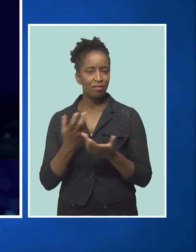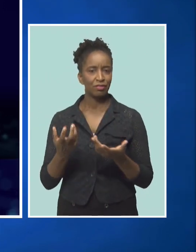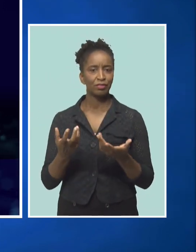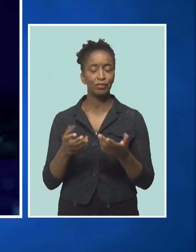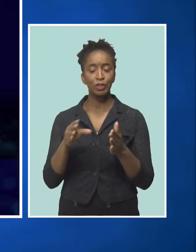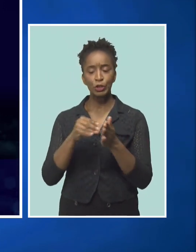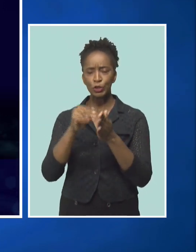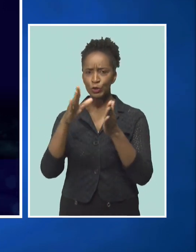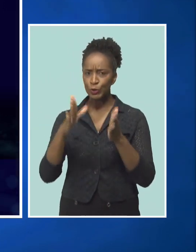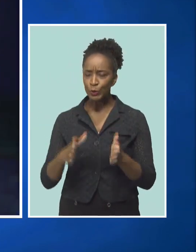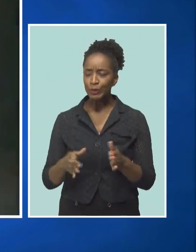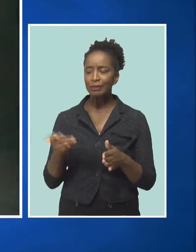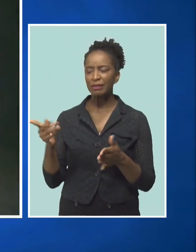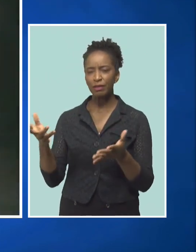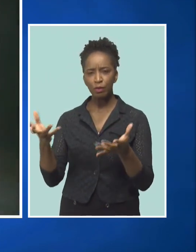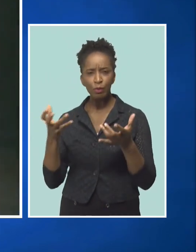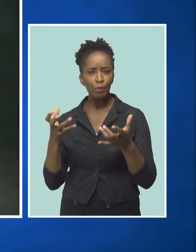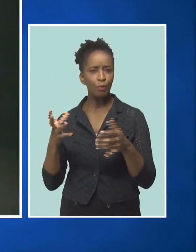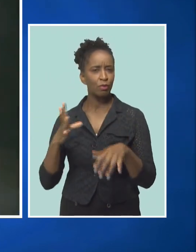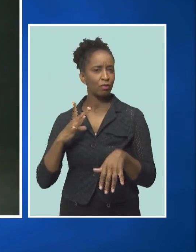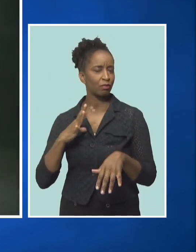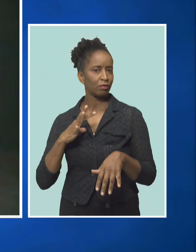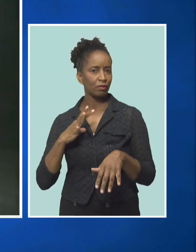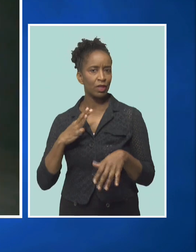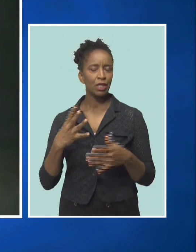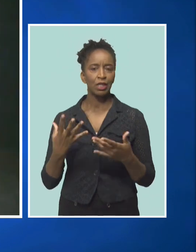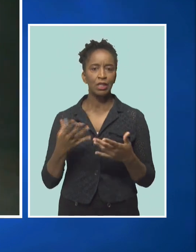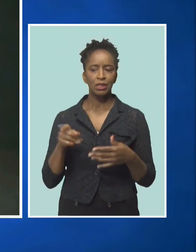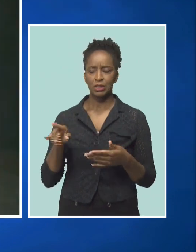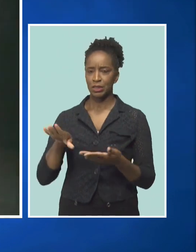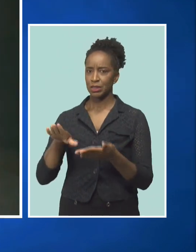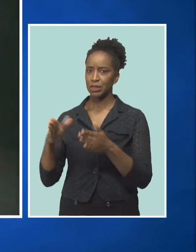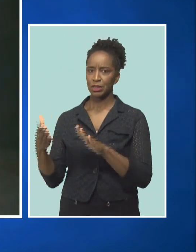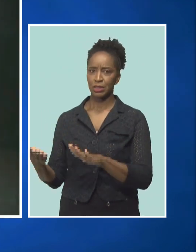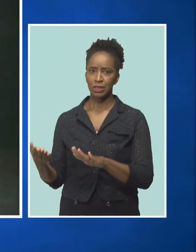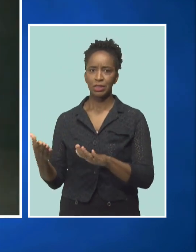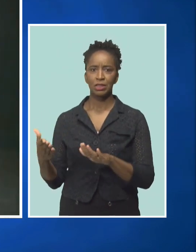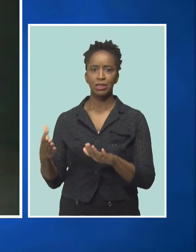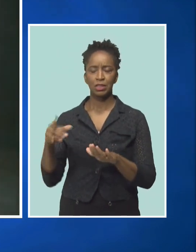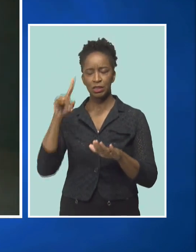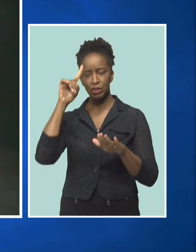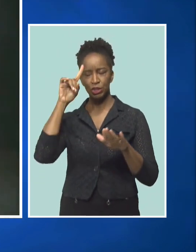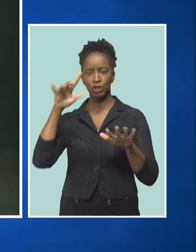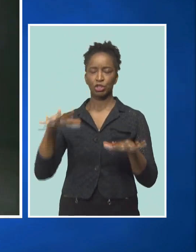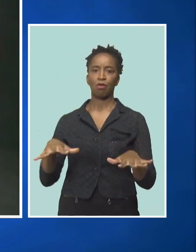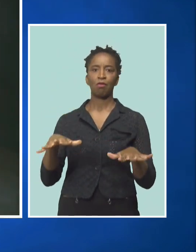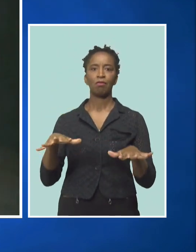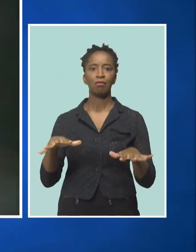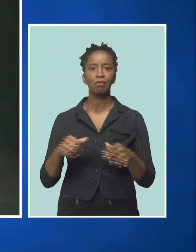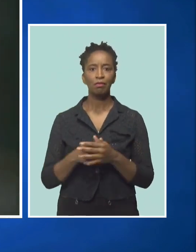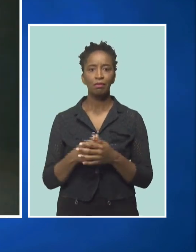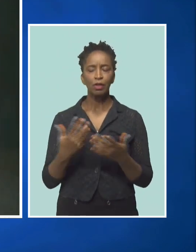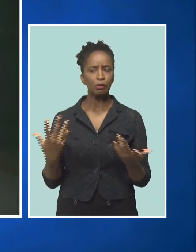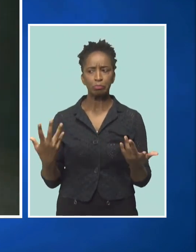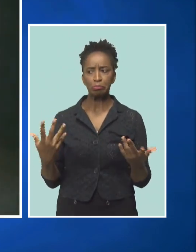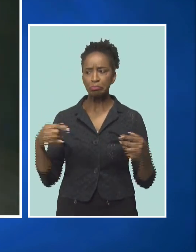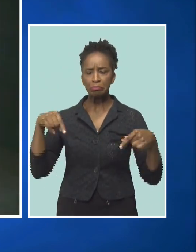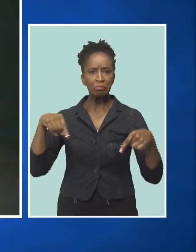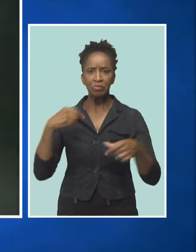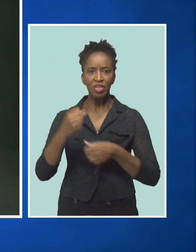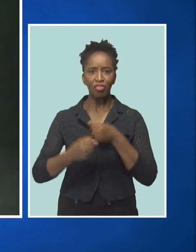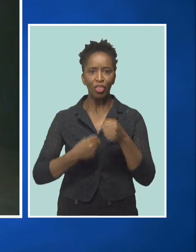the campus community on his, very unexpected passing. I saw him this year,